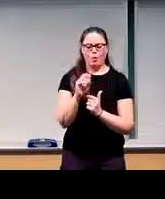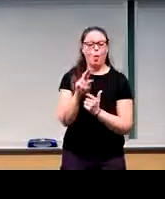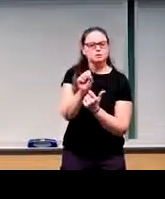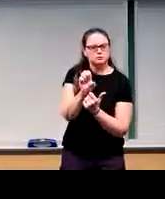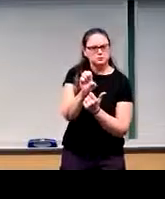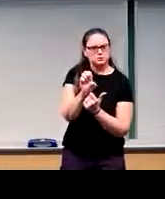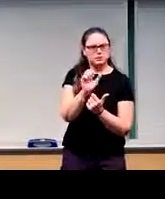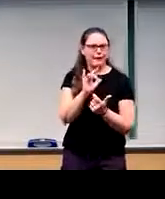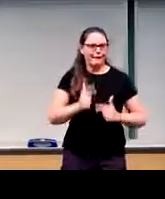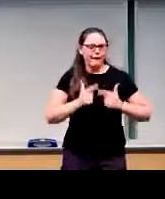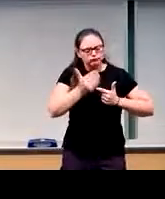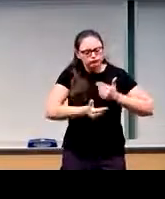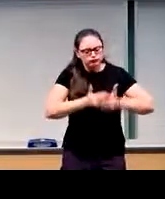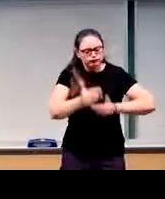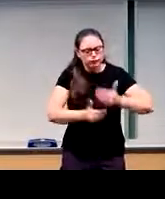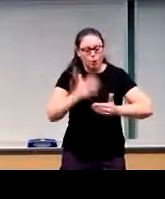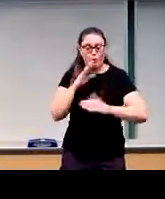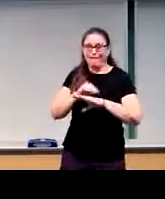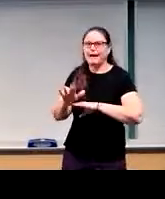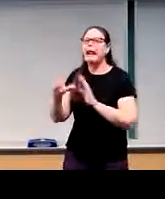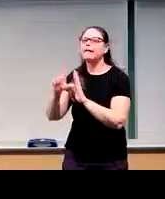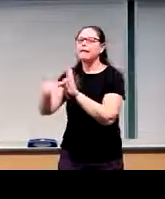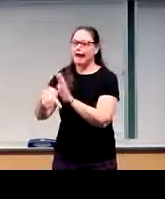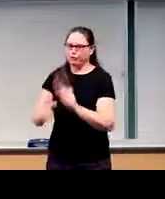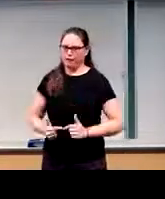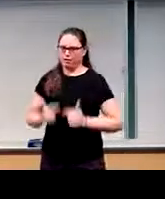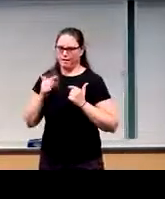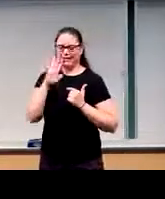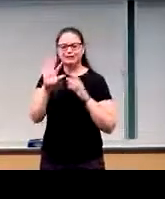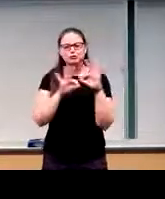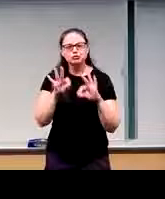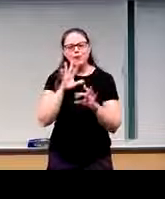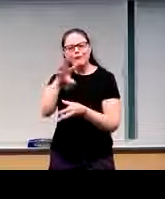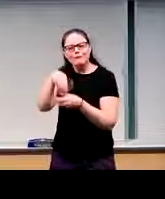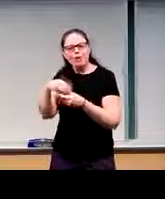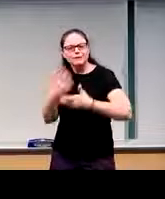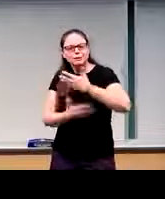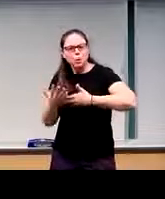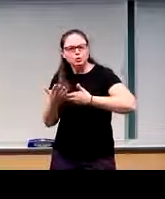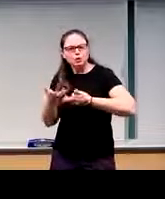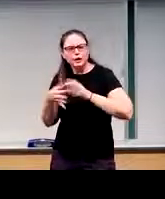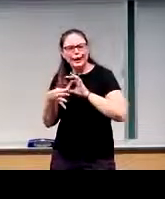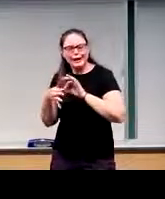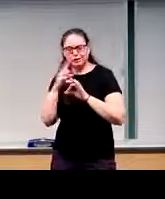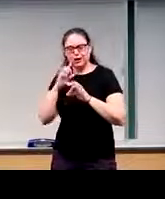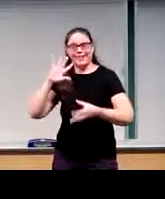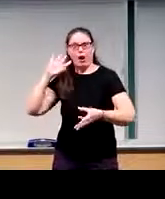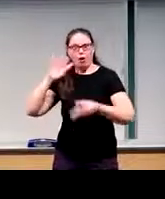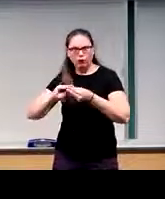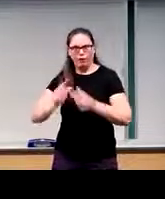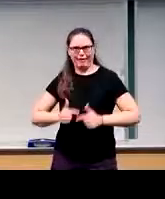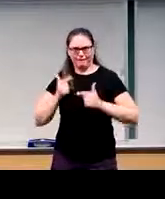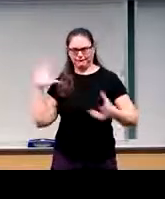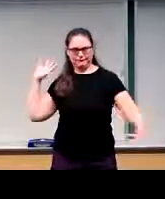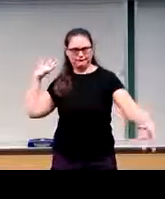influences social connection in later life. It describes evolving social connections over one's lifetime, in